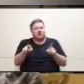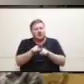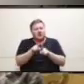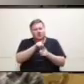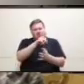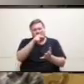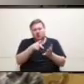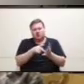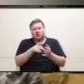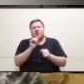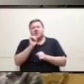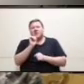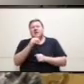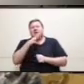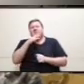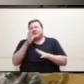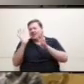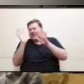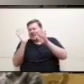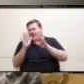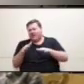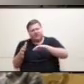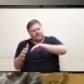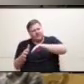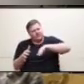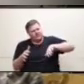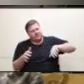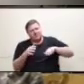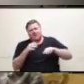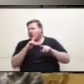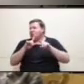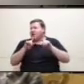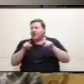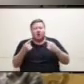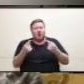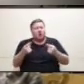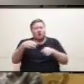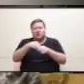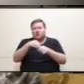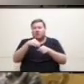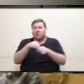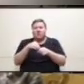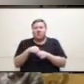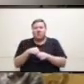mess. They can't participate in procurement. Full stop.